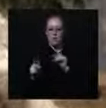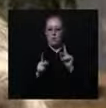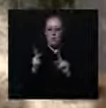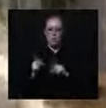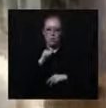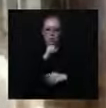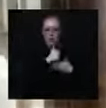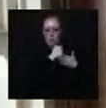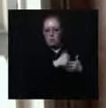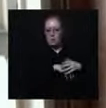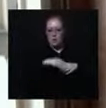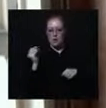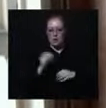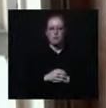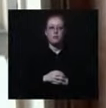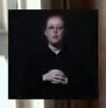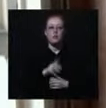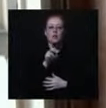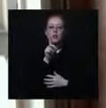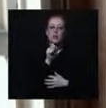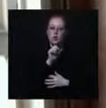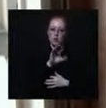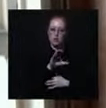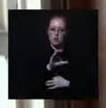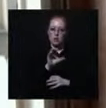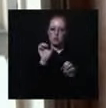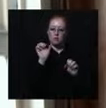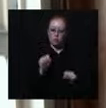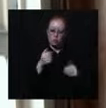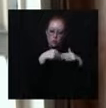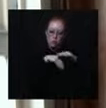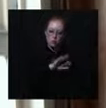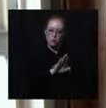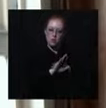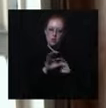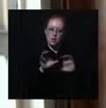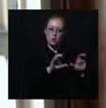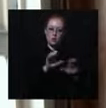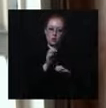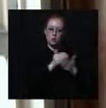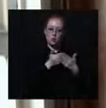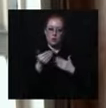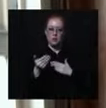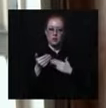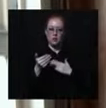out. DRC had the ability to go in and do some things under